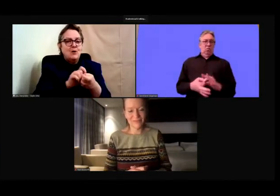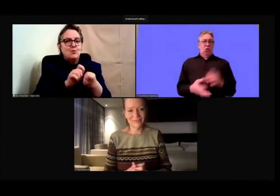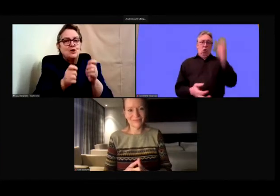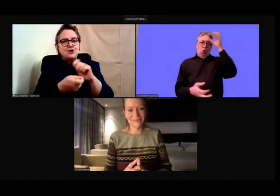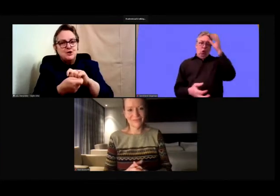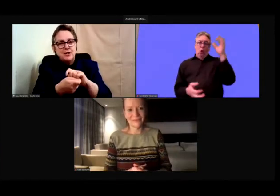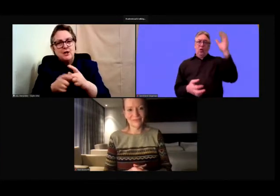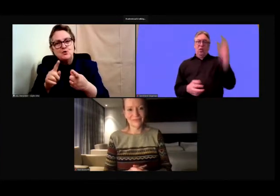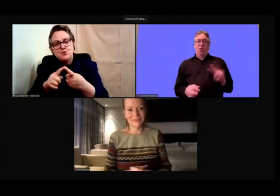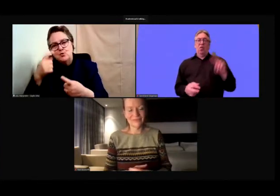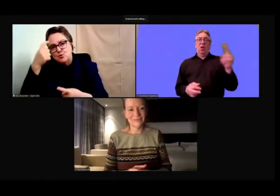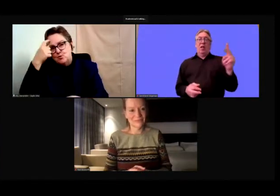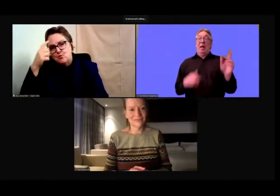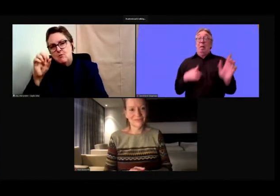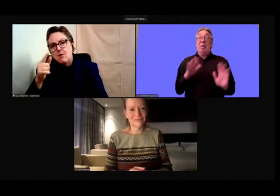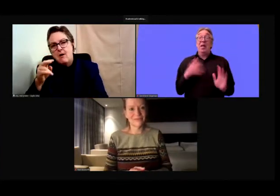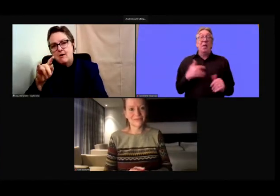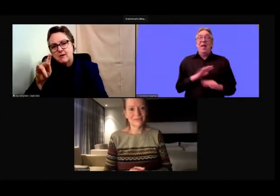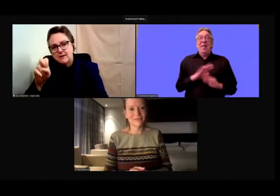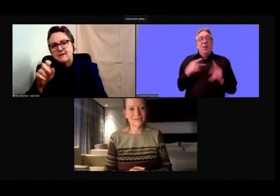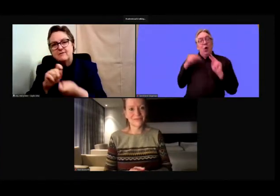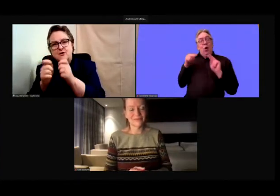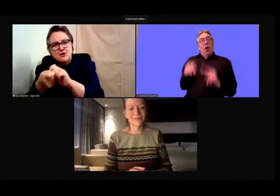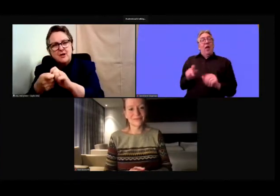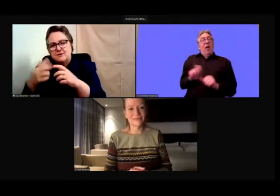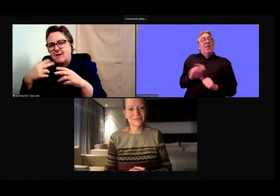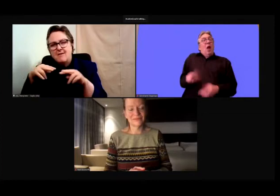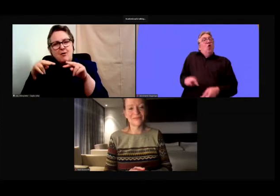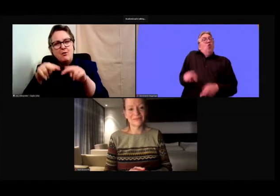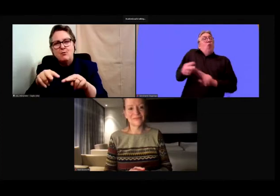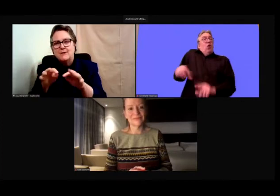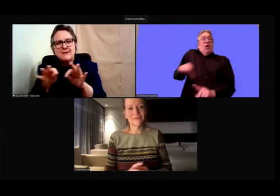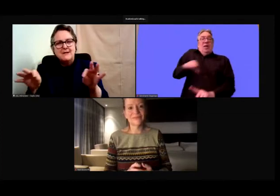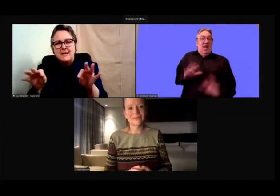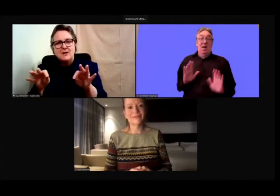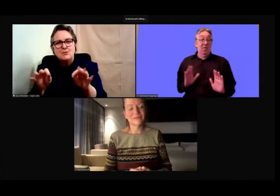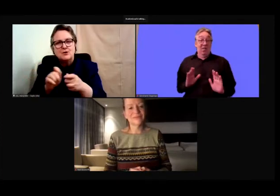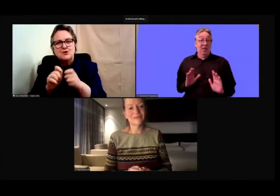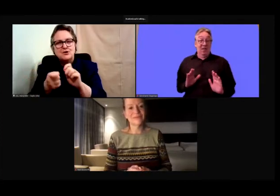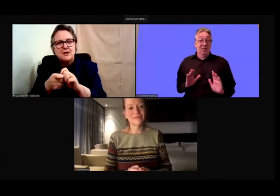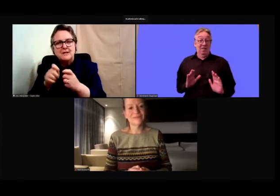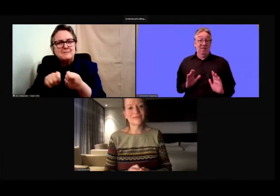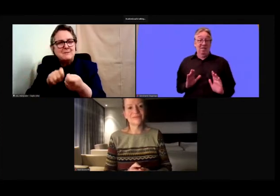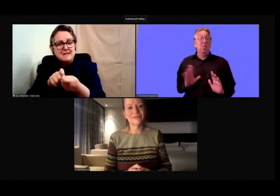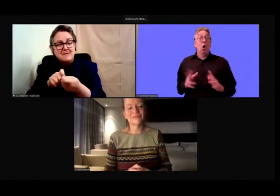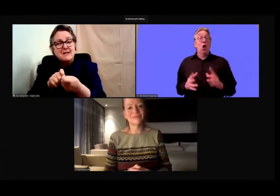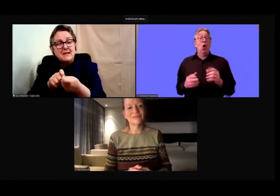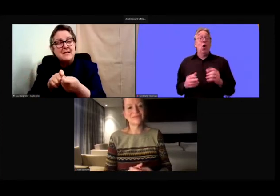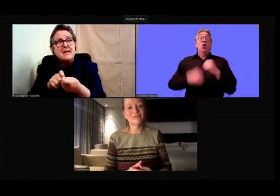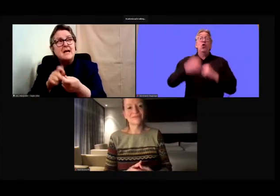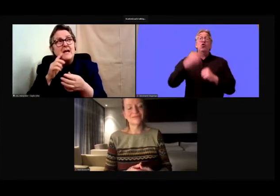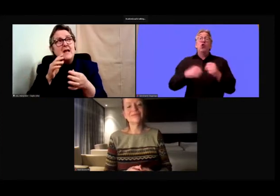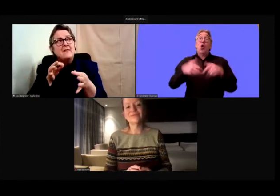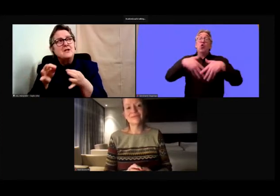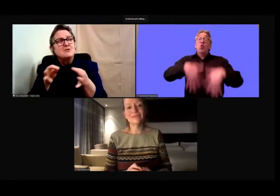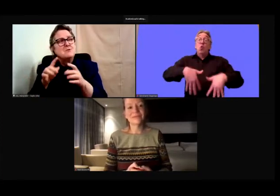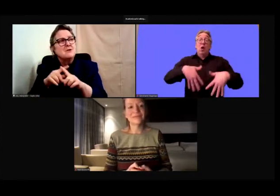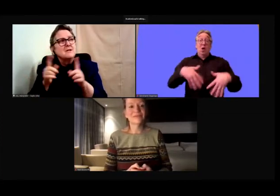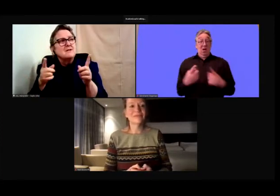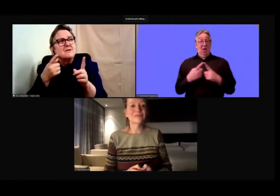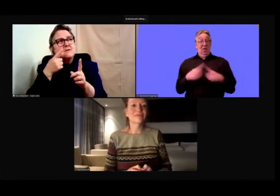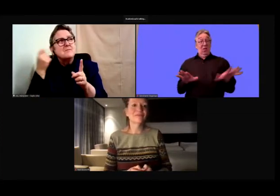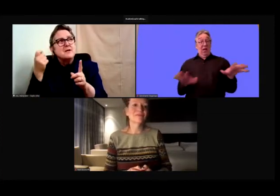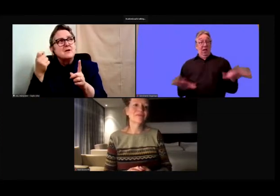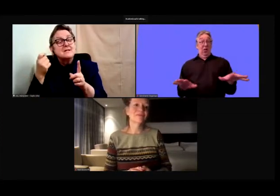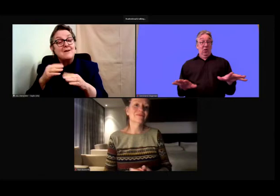at the language change per se. Yes, their descriptions are different. I think due to influence of